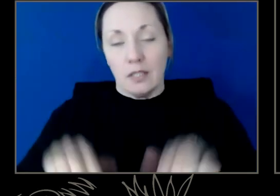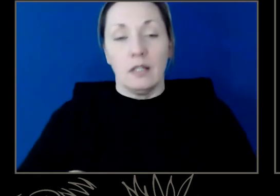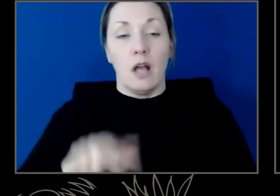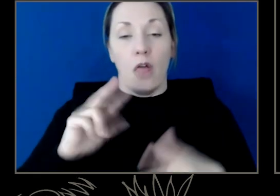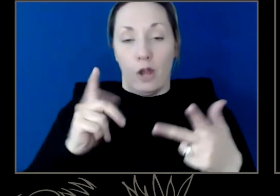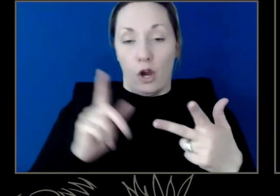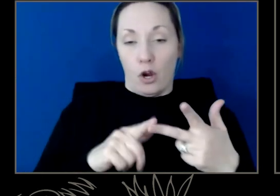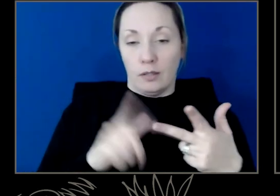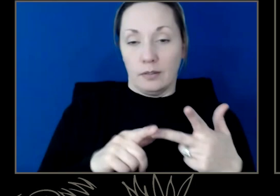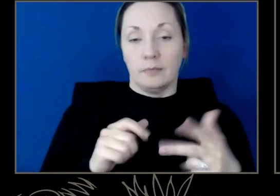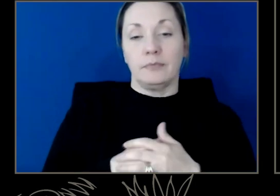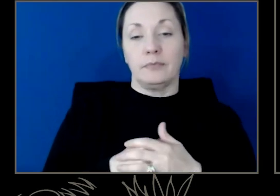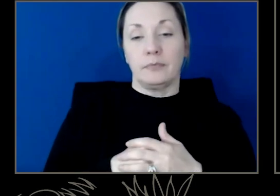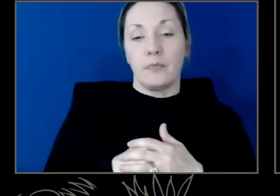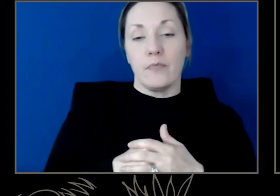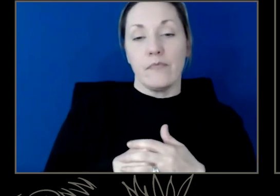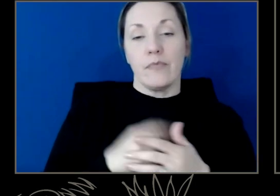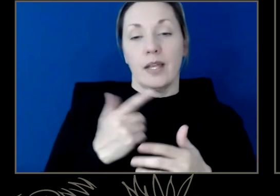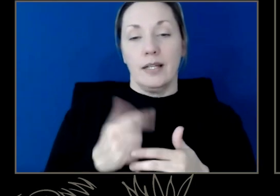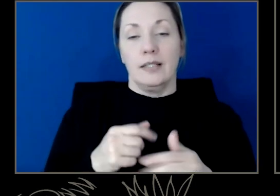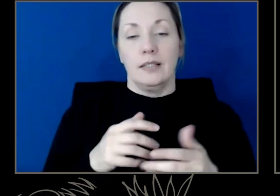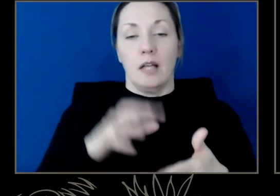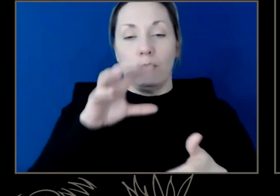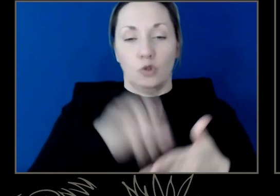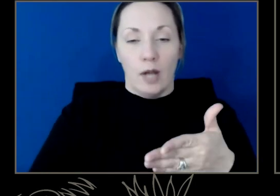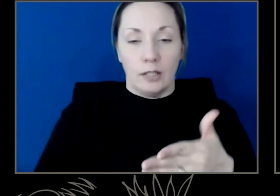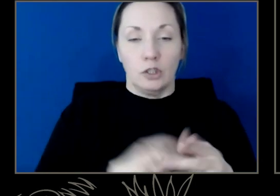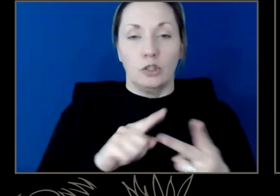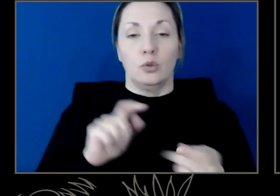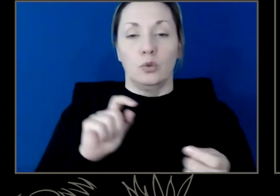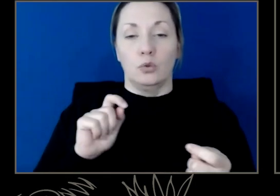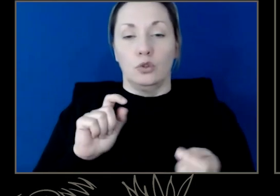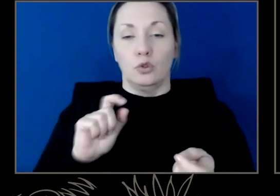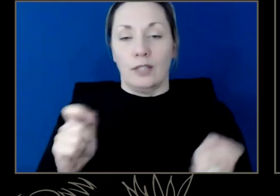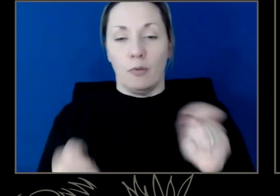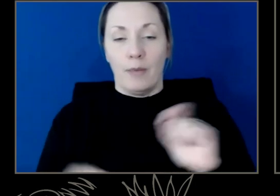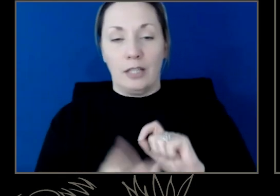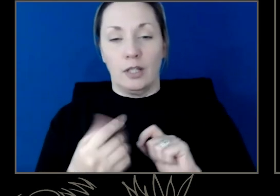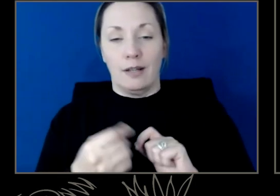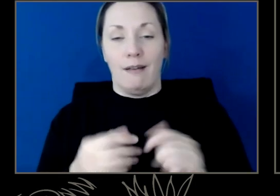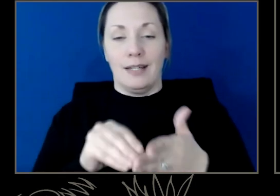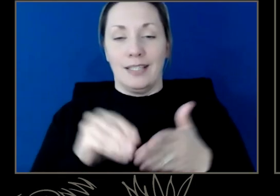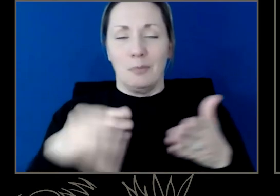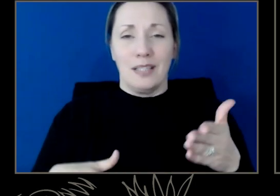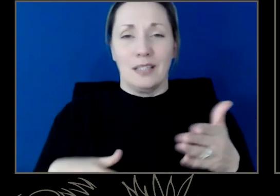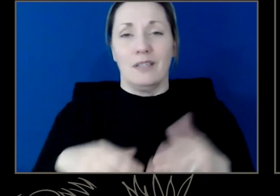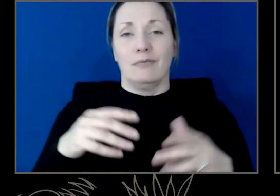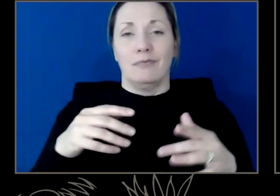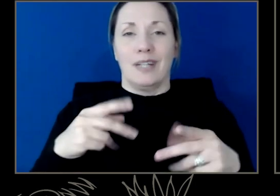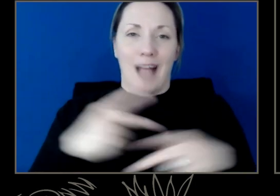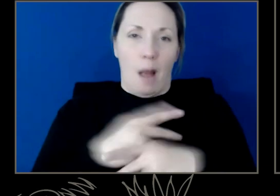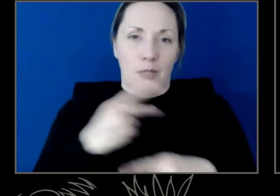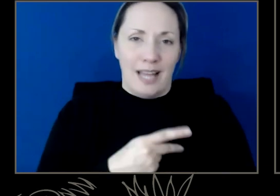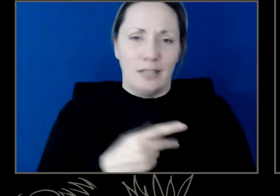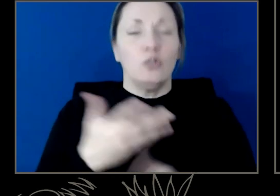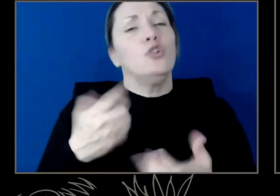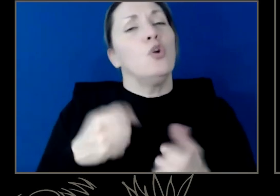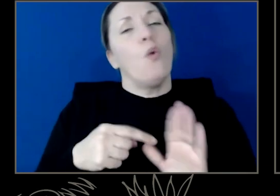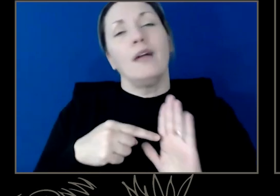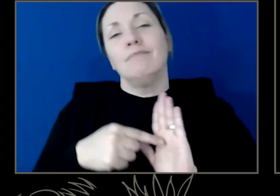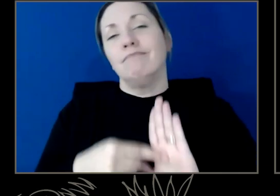abstractions and transformations and expensive computations. You don't really want to expose like your